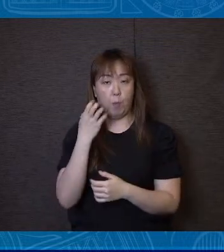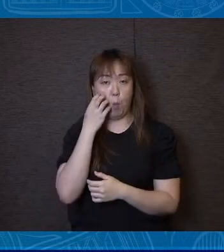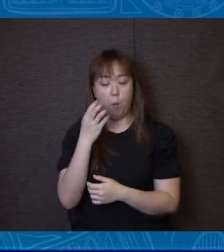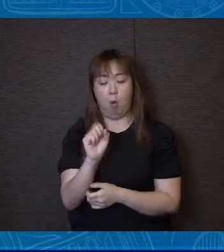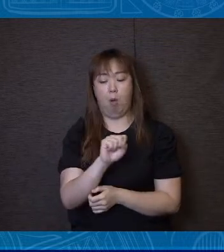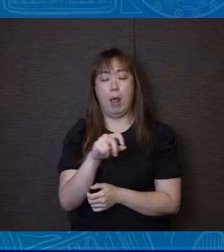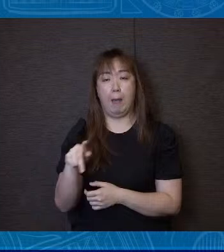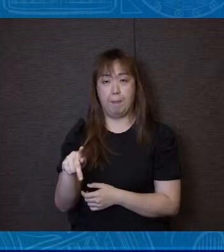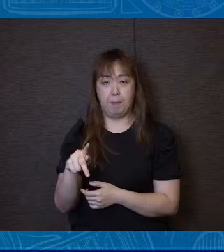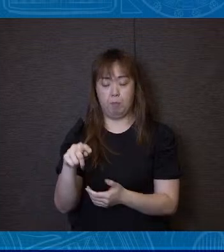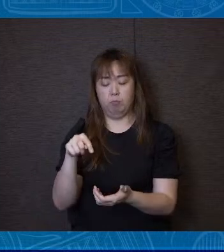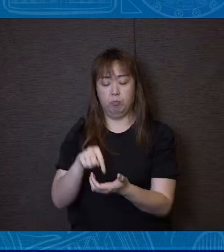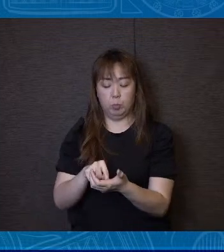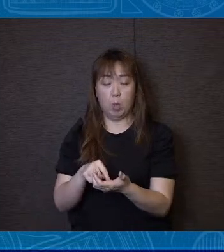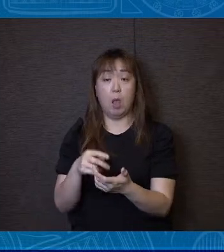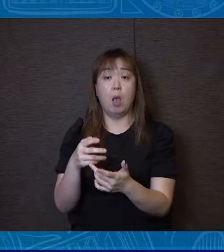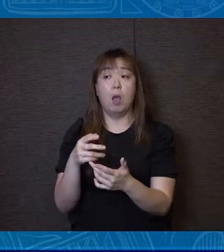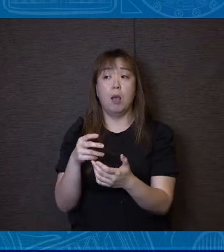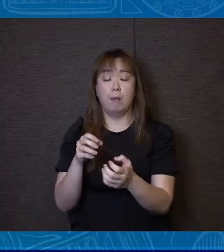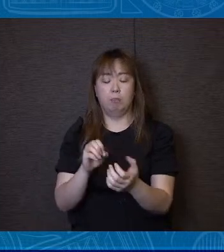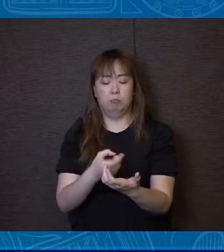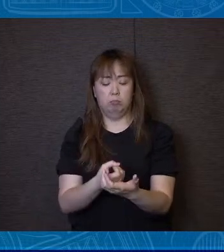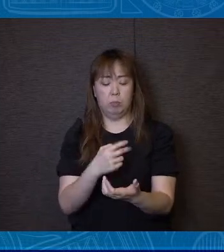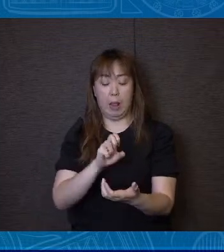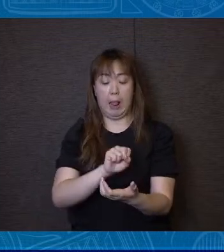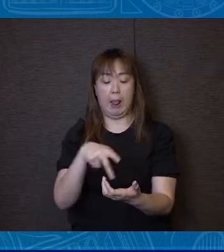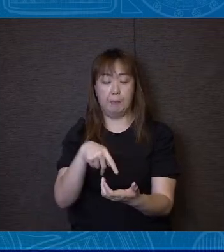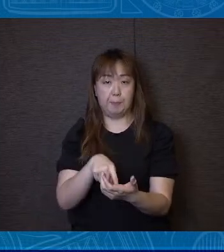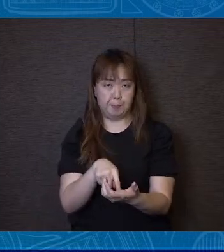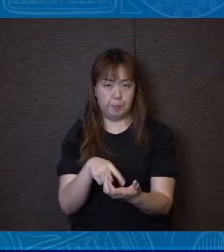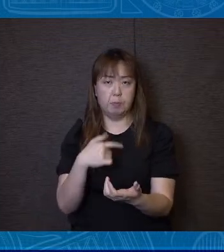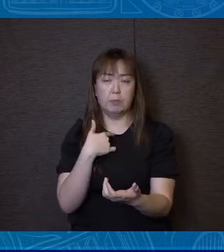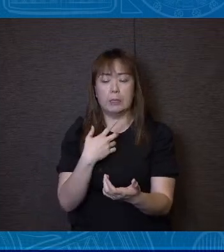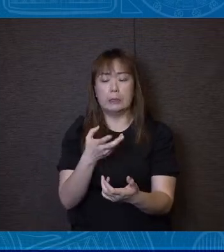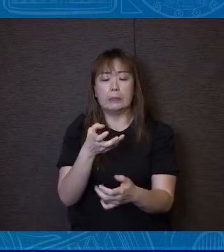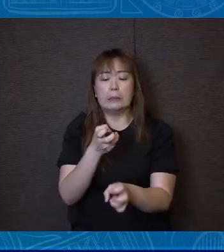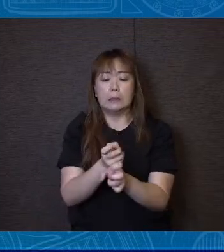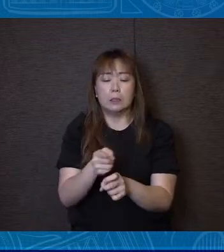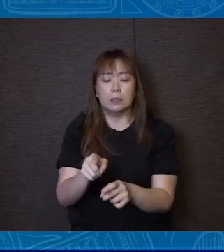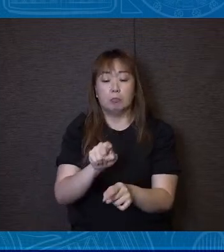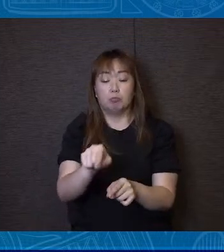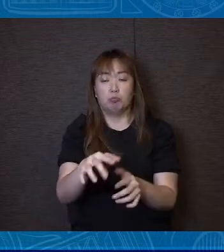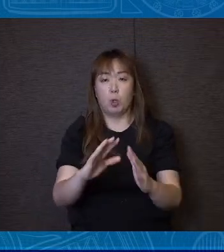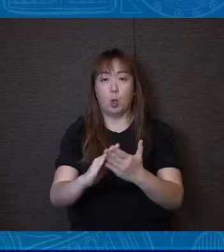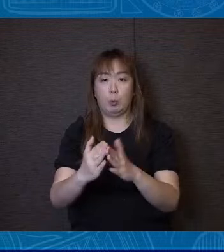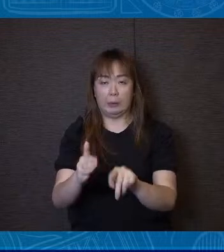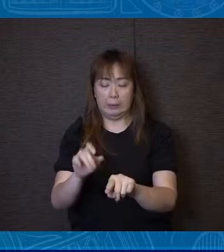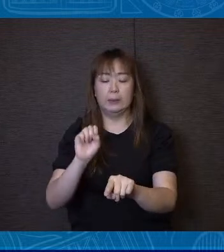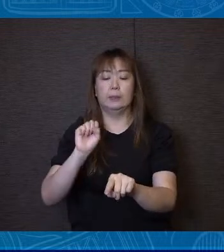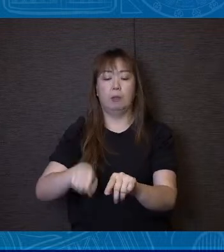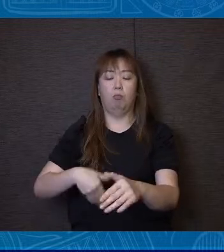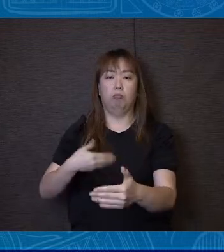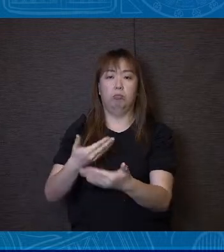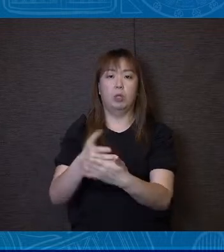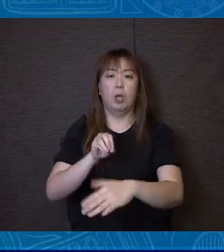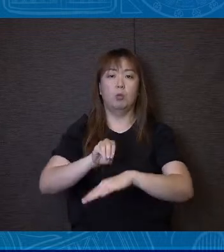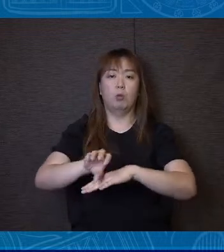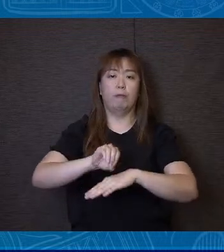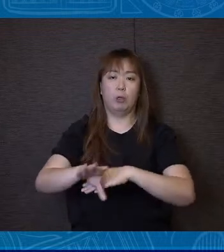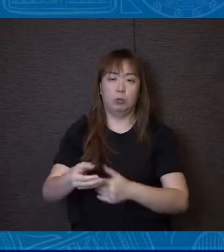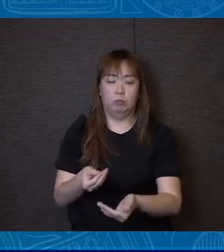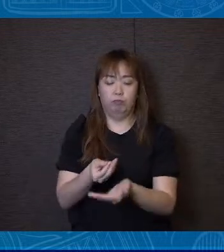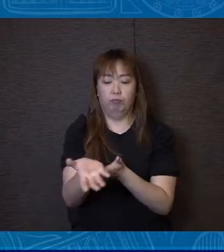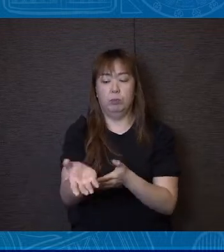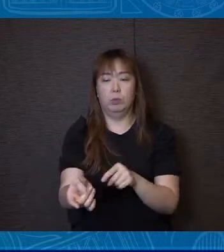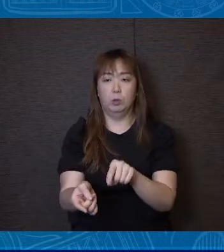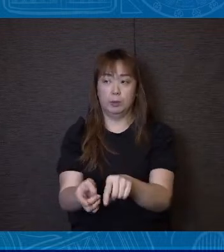that even the hardest to reach populations can reach the early warning messages. And